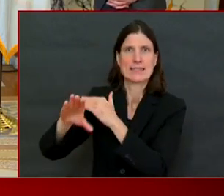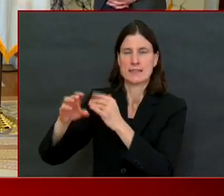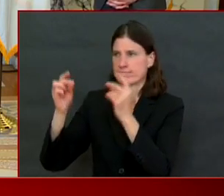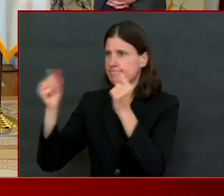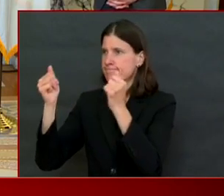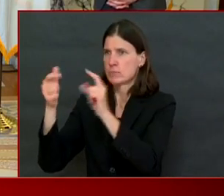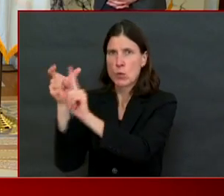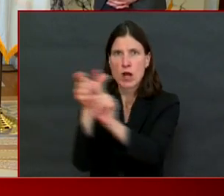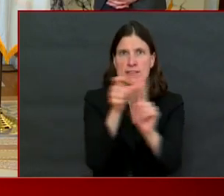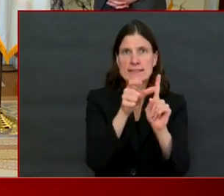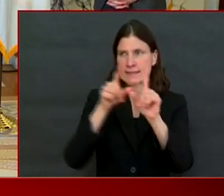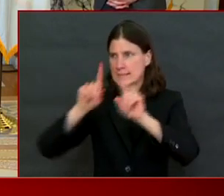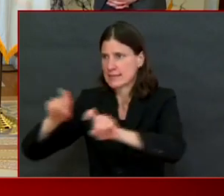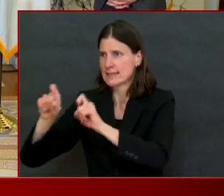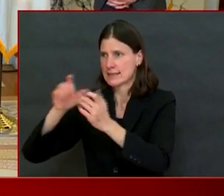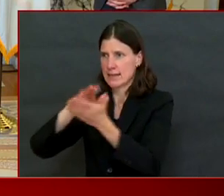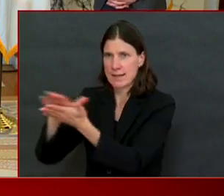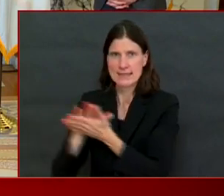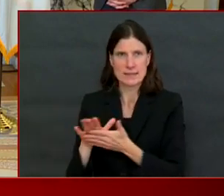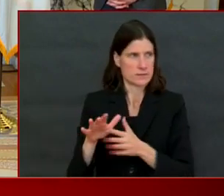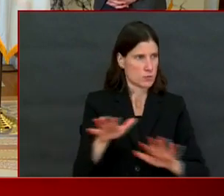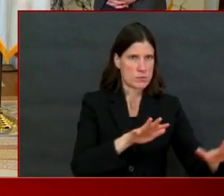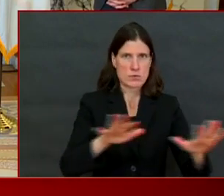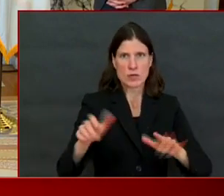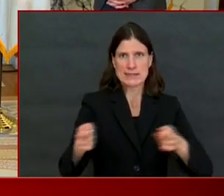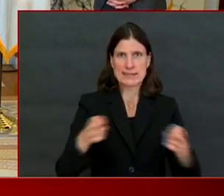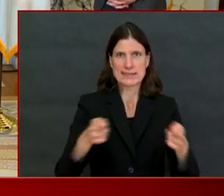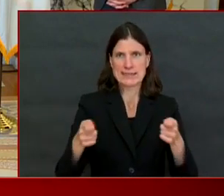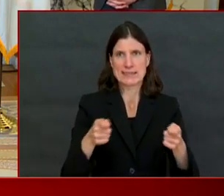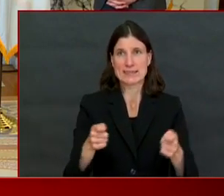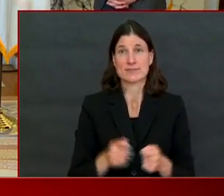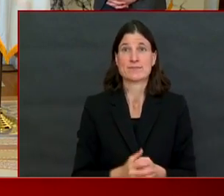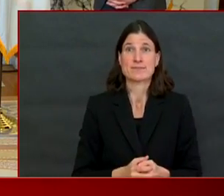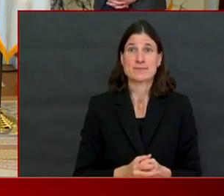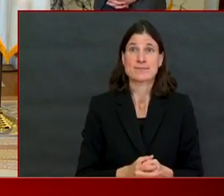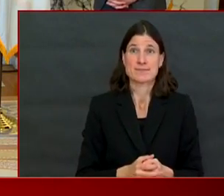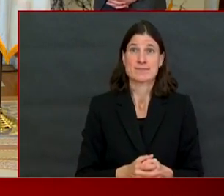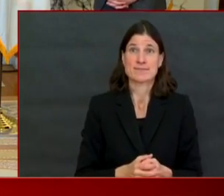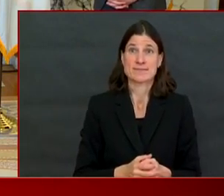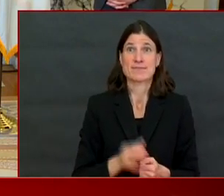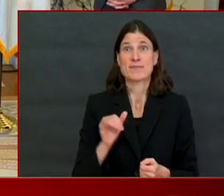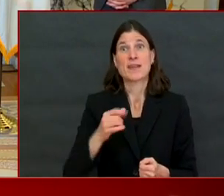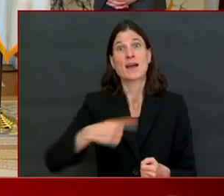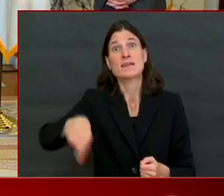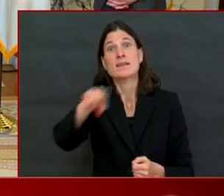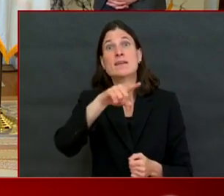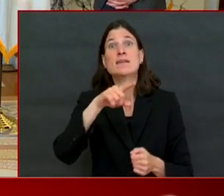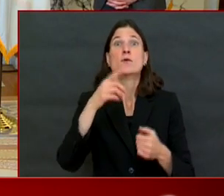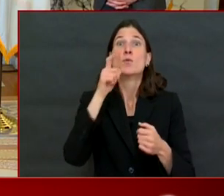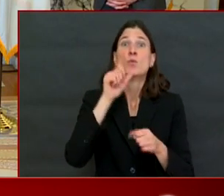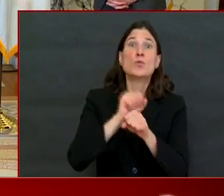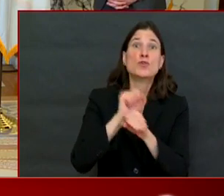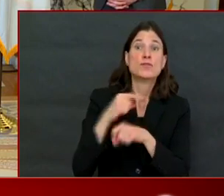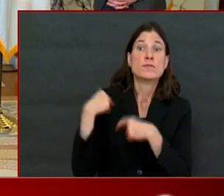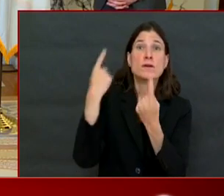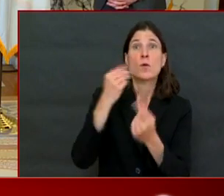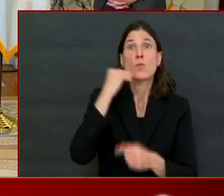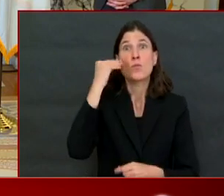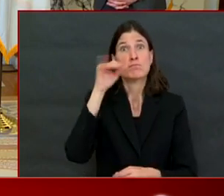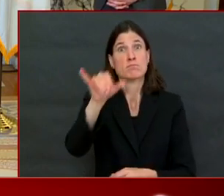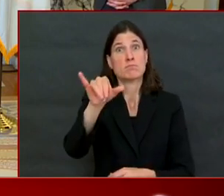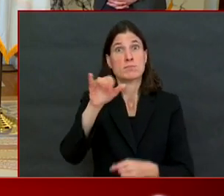business to continue as usual with people working from home. If you can work remotely, you should